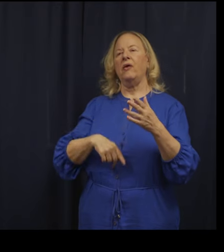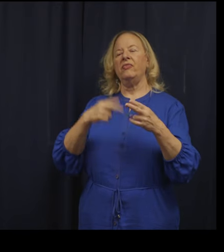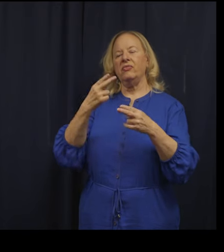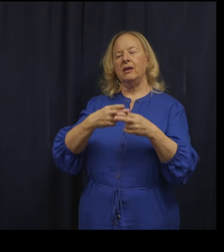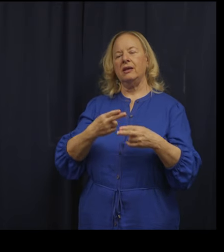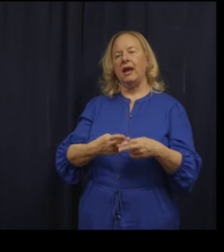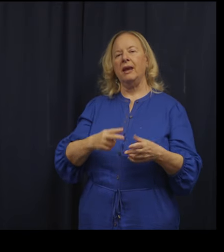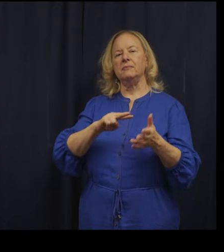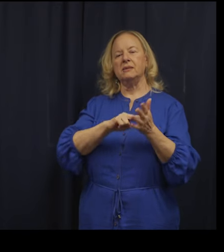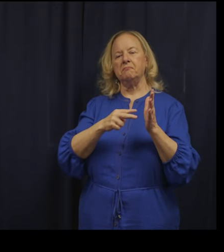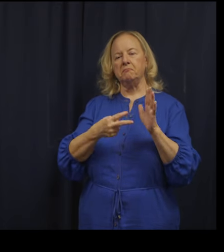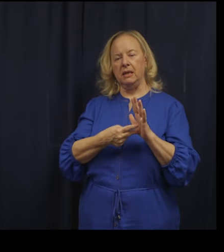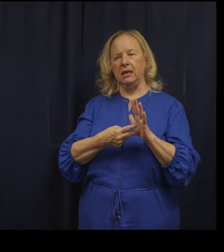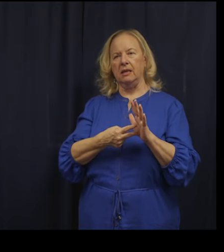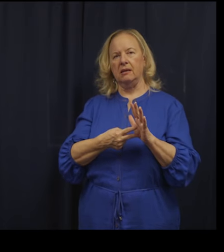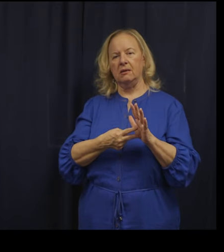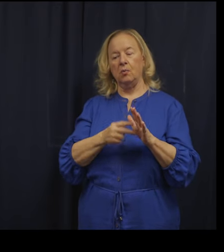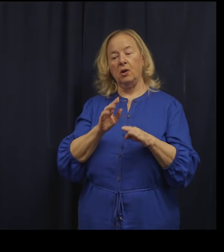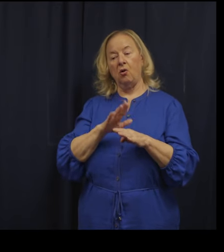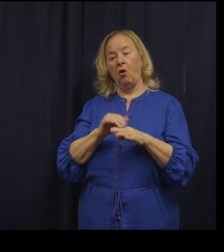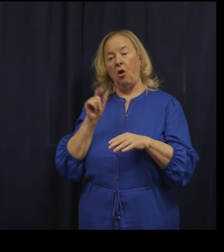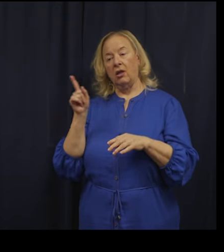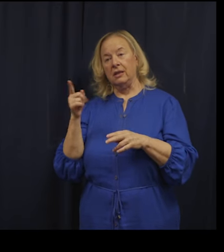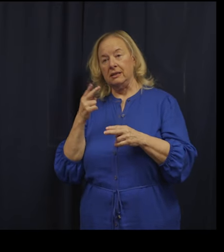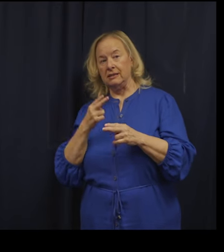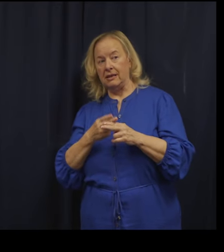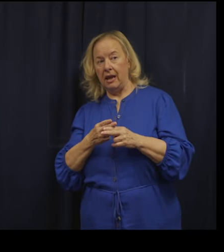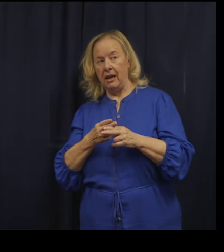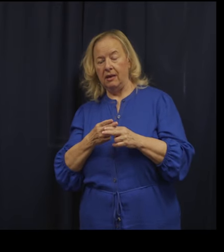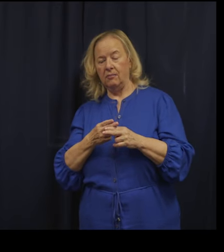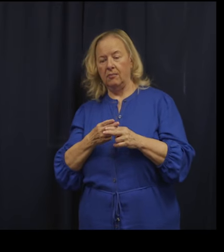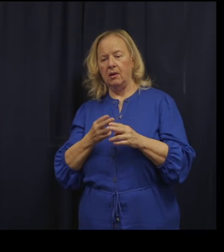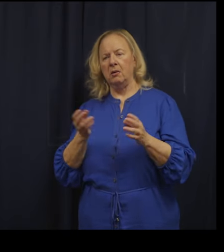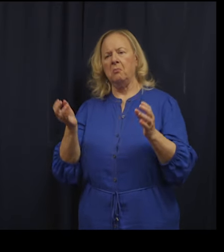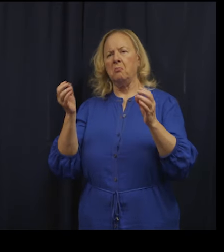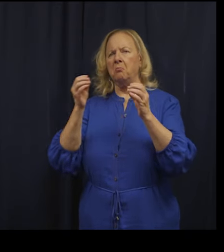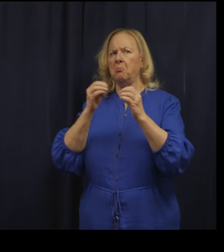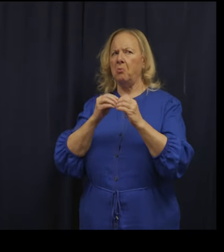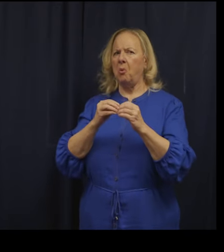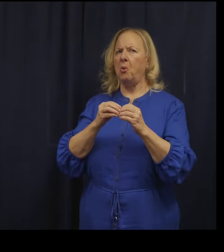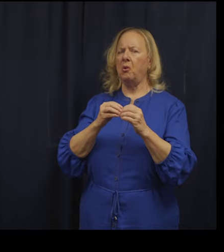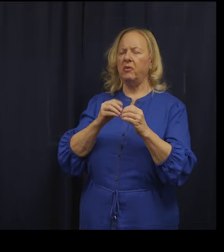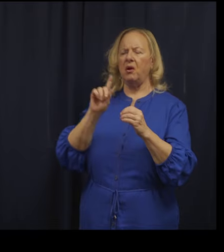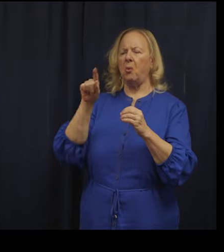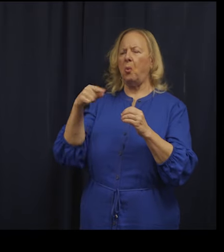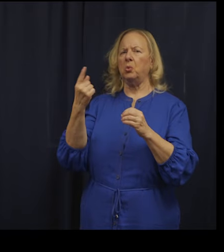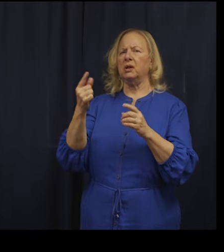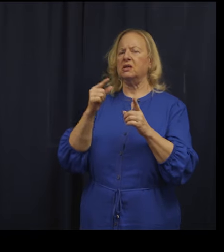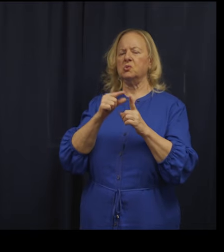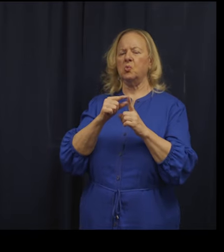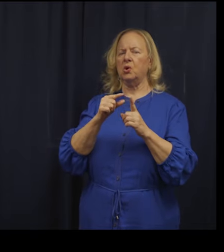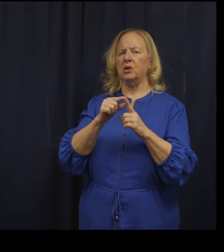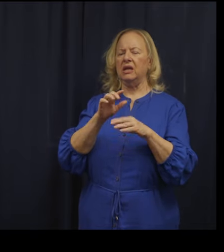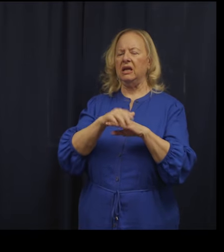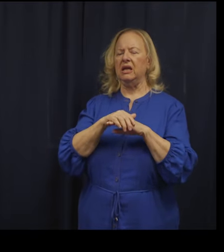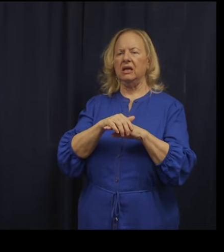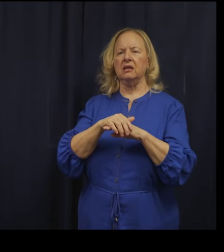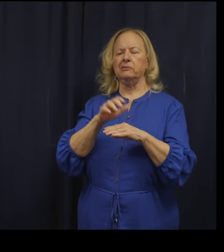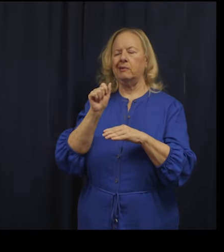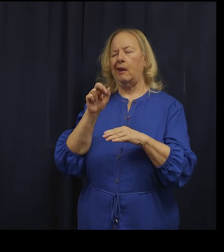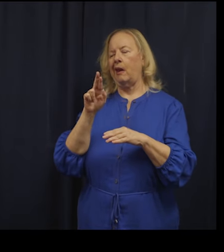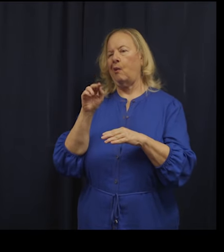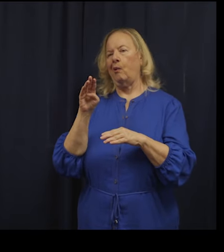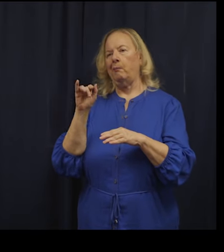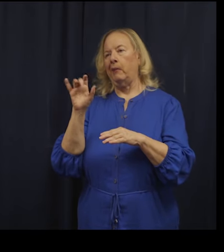names mean. So when we call upon his name, we're calling upon more than just a word in English or Arabic